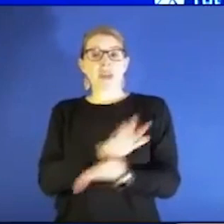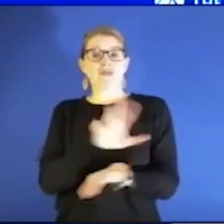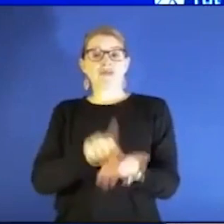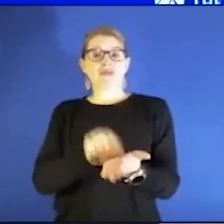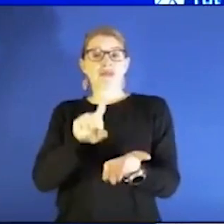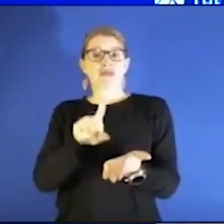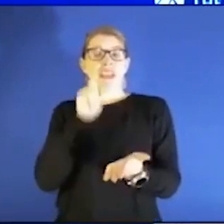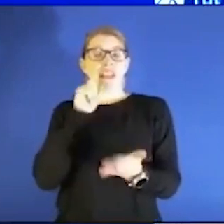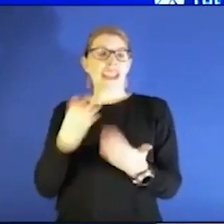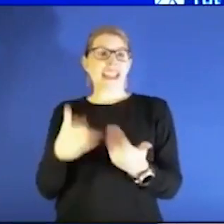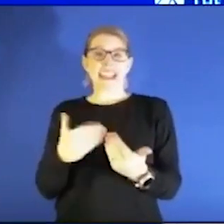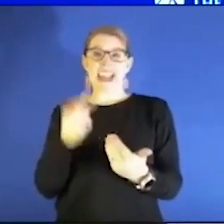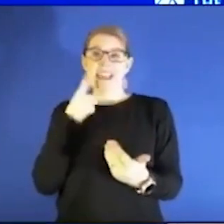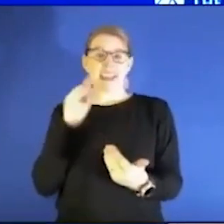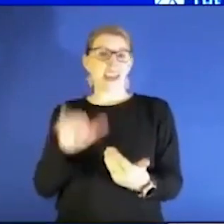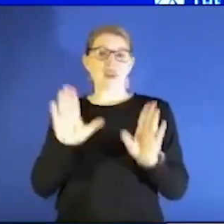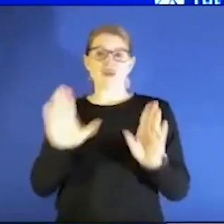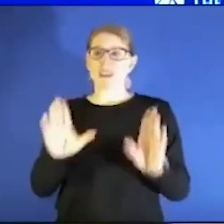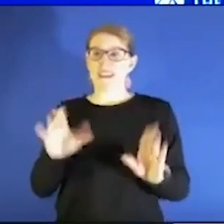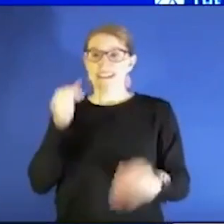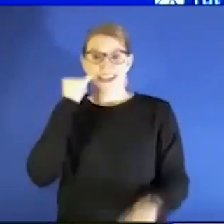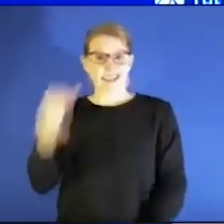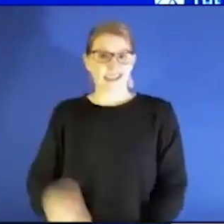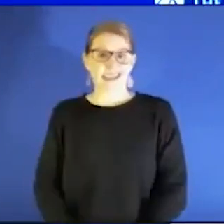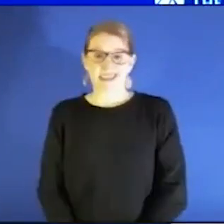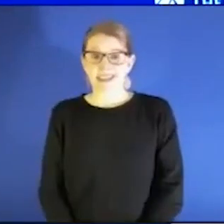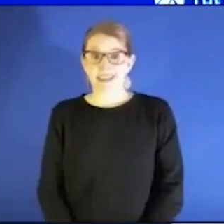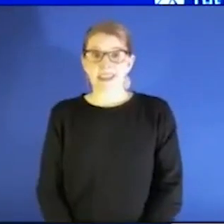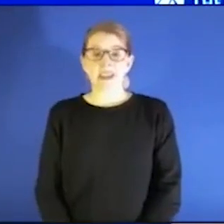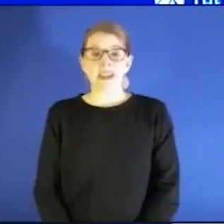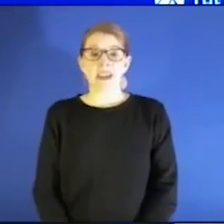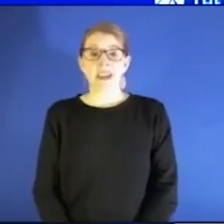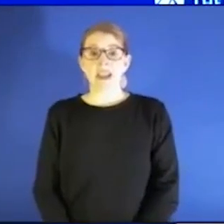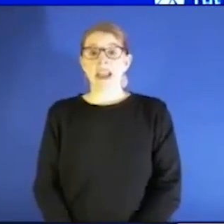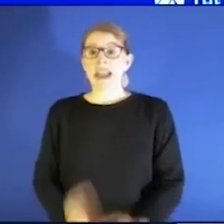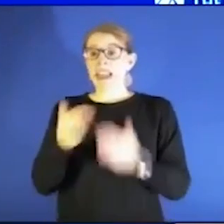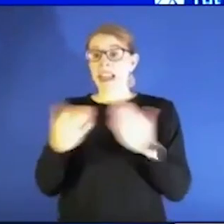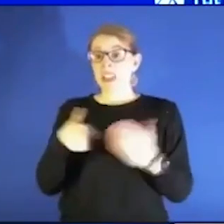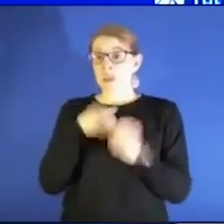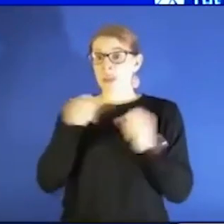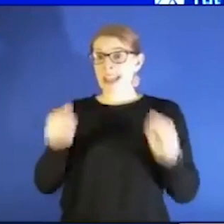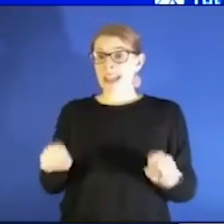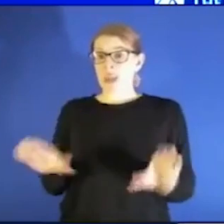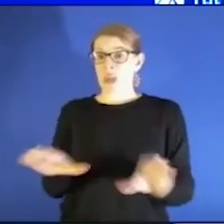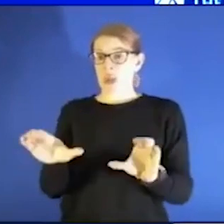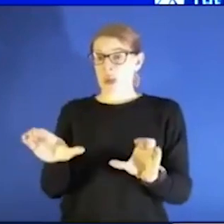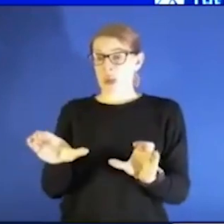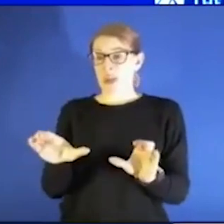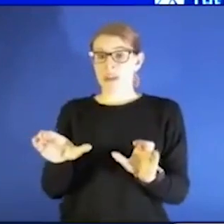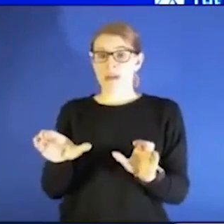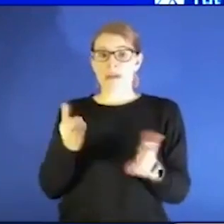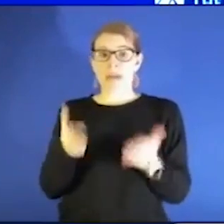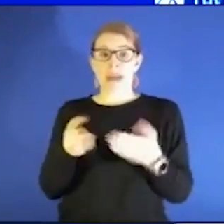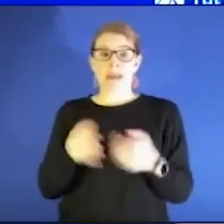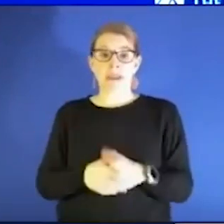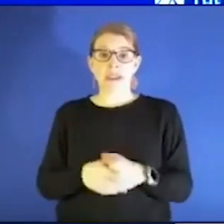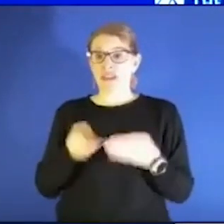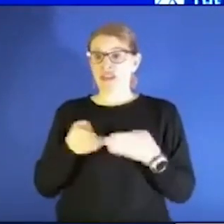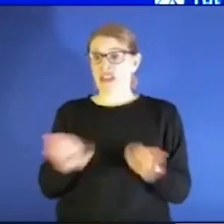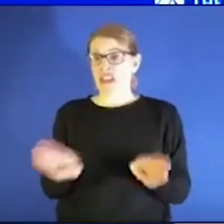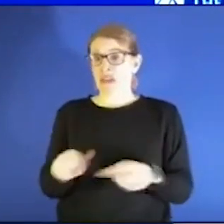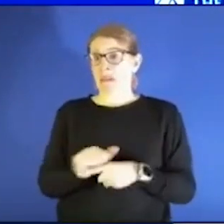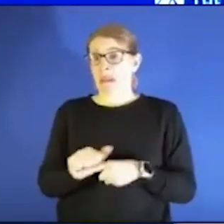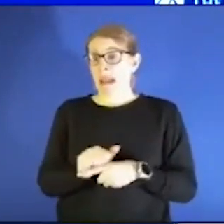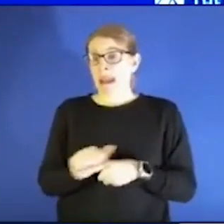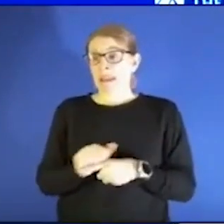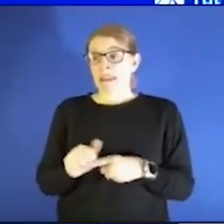that's a great idea. You know, those things that we can do, and maybe there are general, depending on what practice you go to, maybe